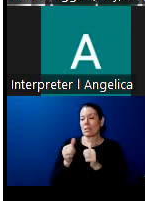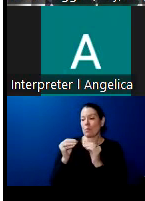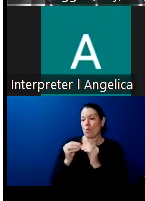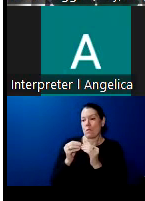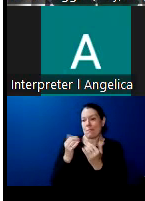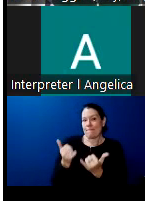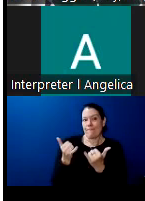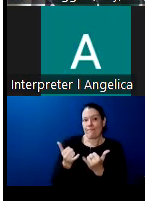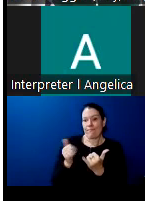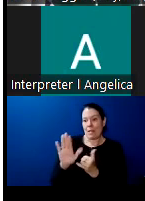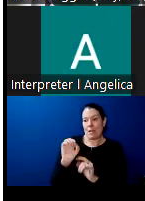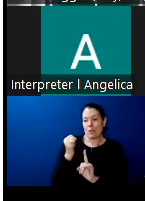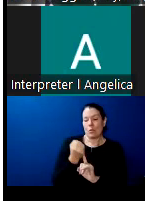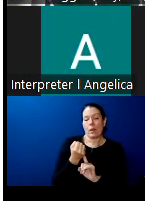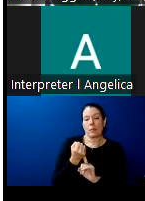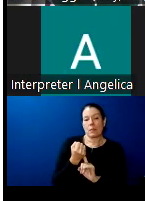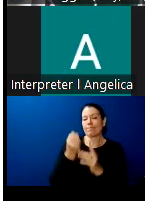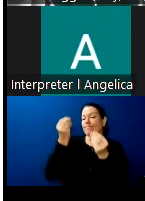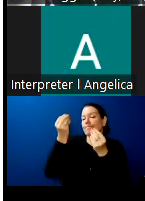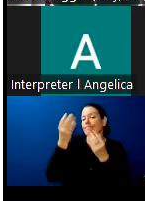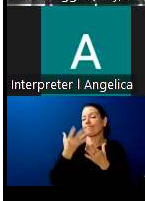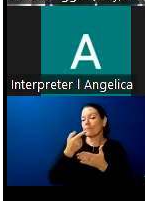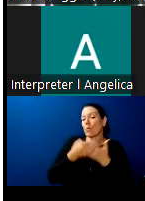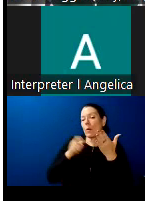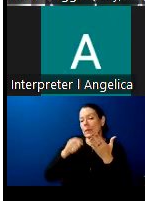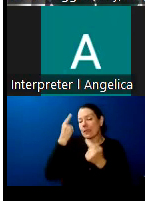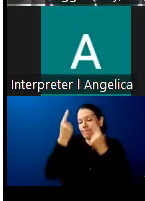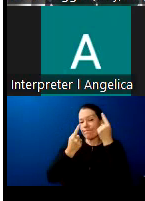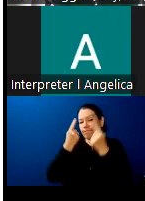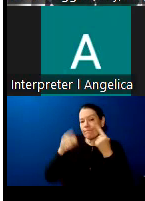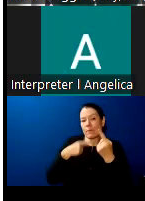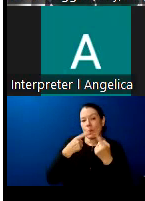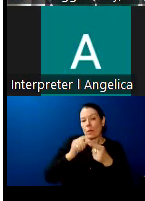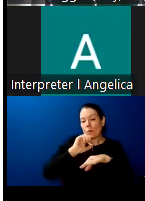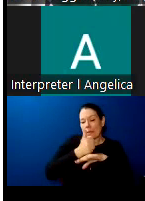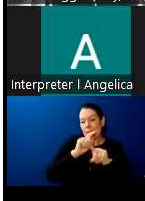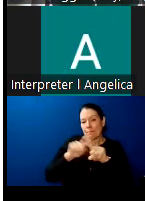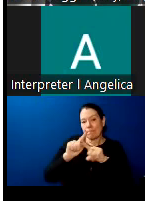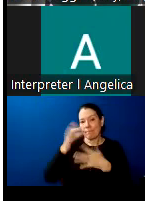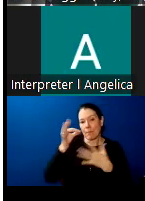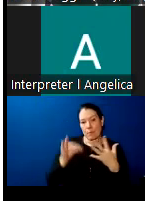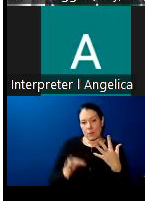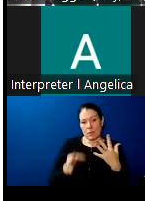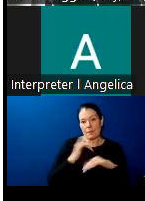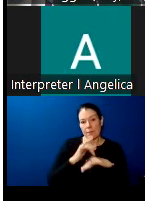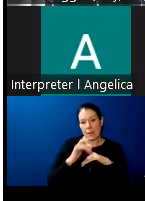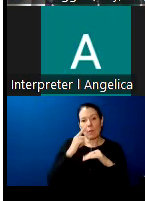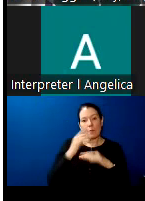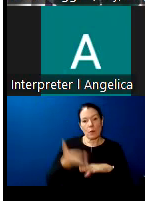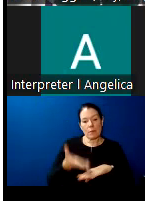situation, just give us an idea of what needs to be considered as we navigate what options might be available to increase